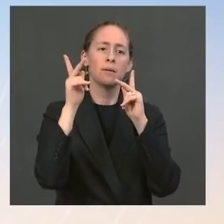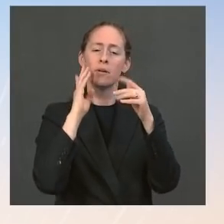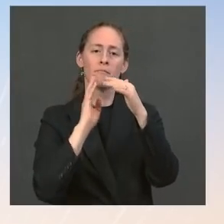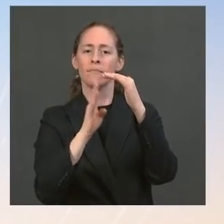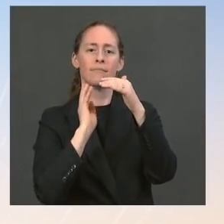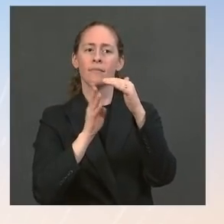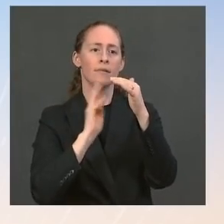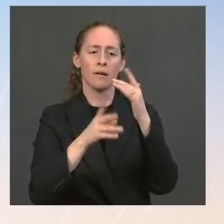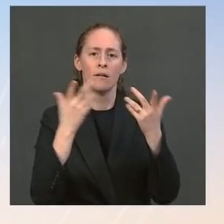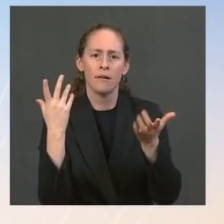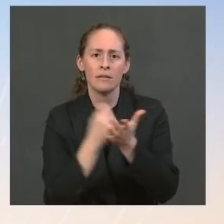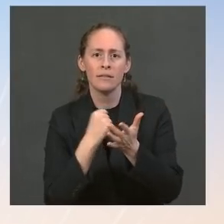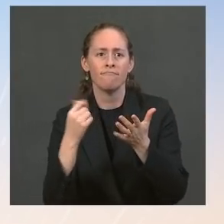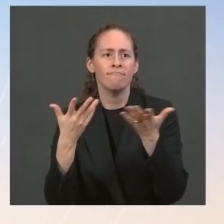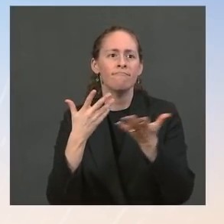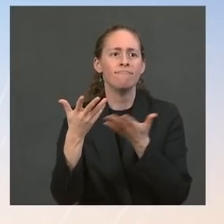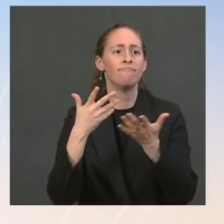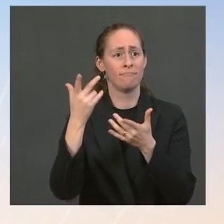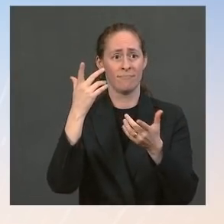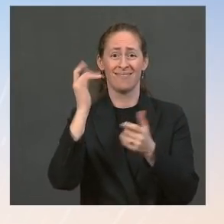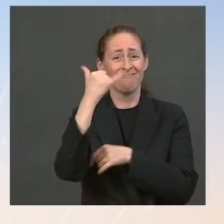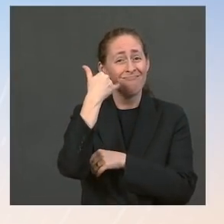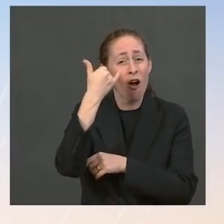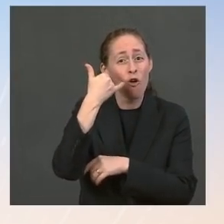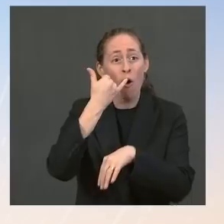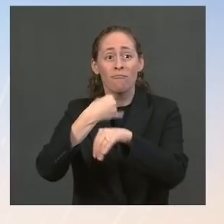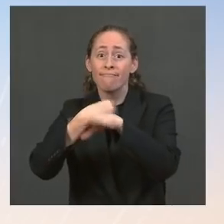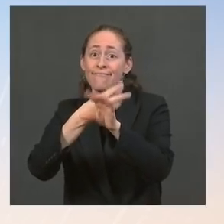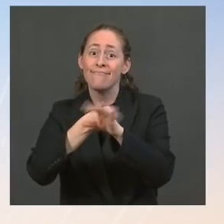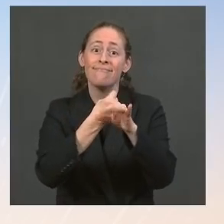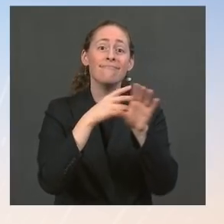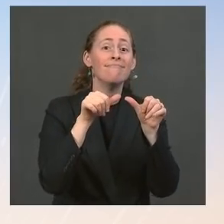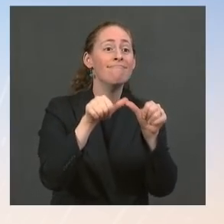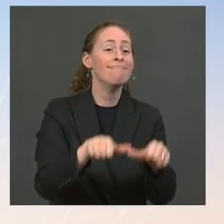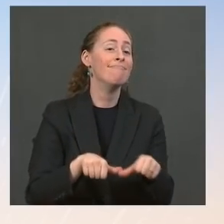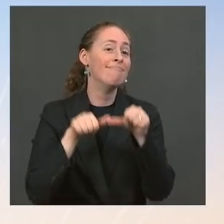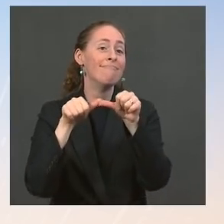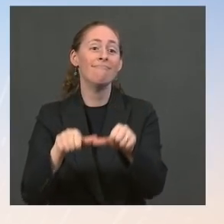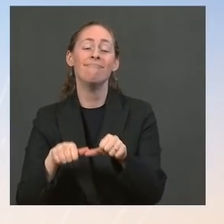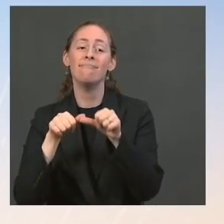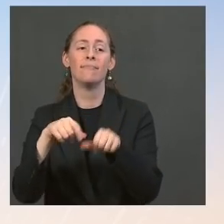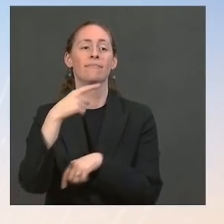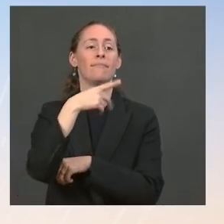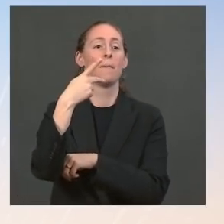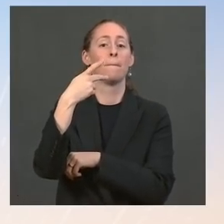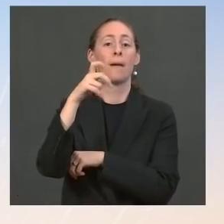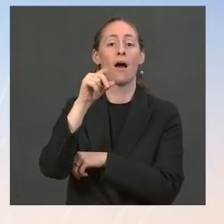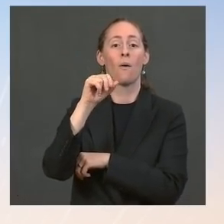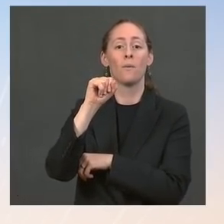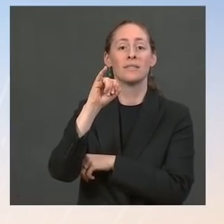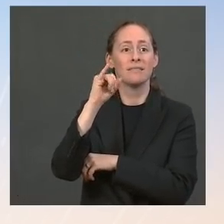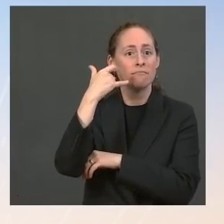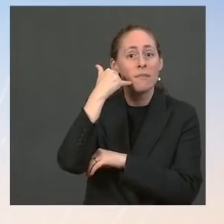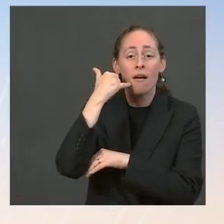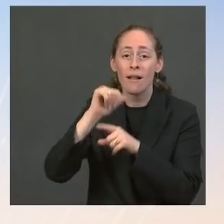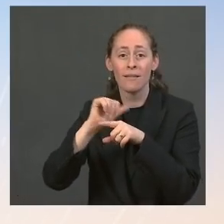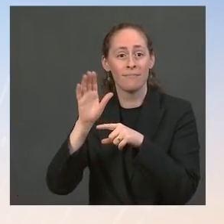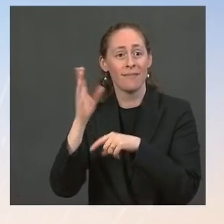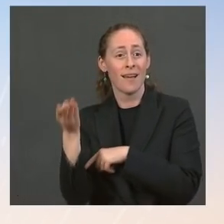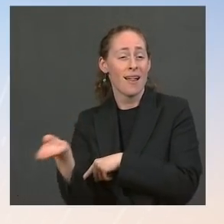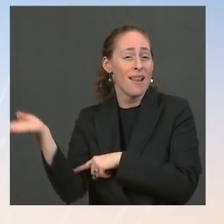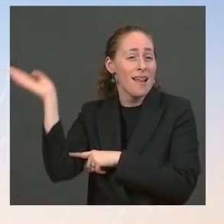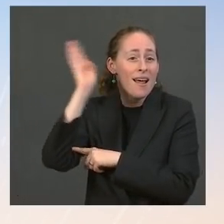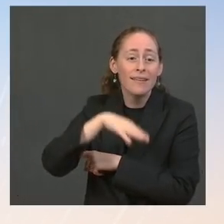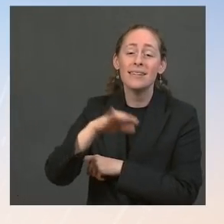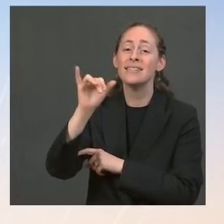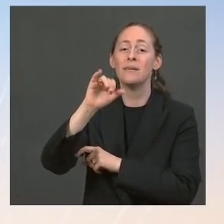he's picking up the phone and calling people as needed, whether that's the Speaker or Leader Schumer or other members, to have a conversation about